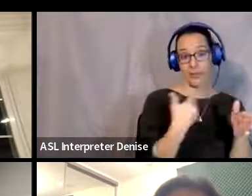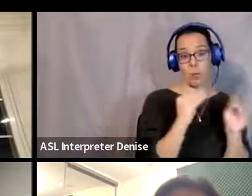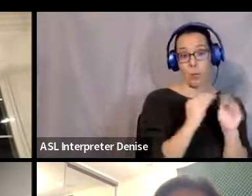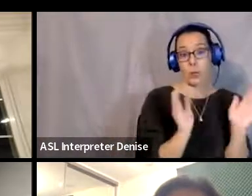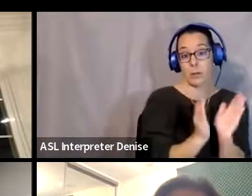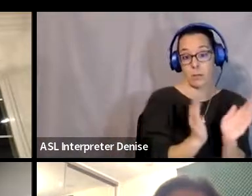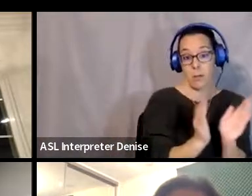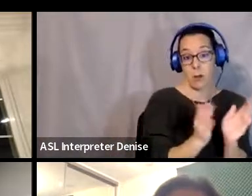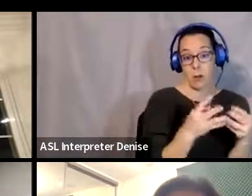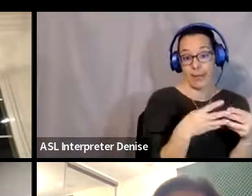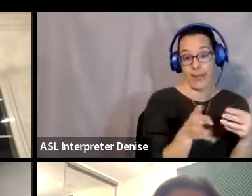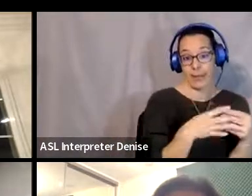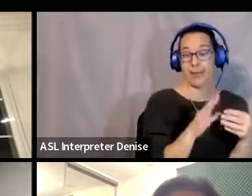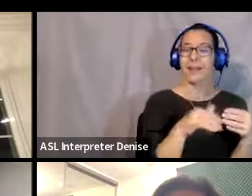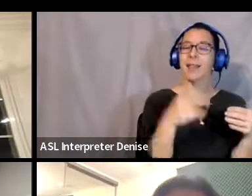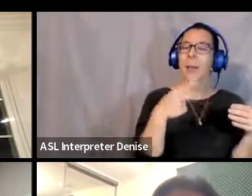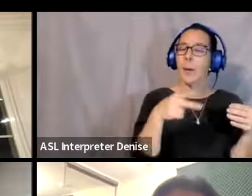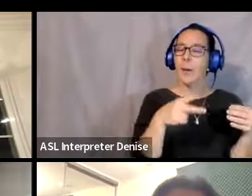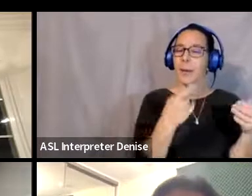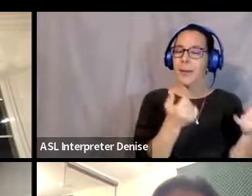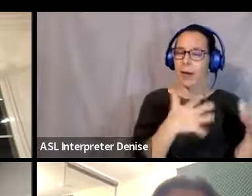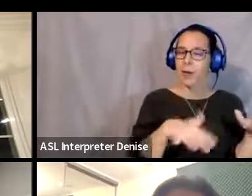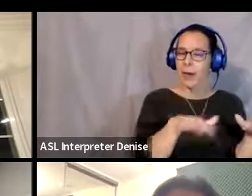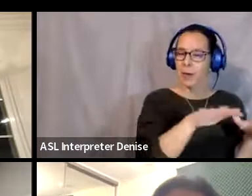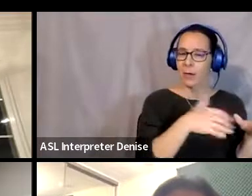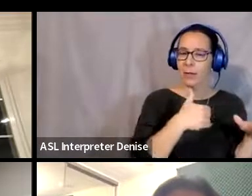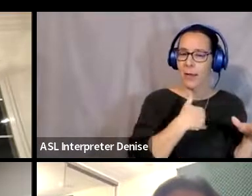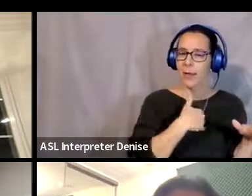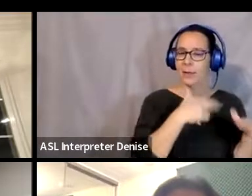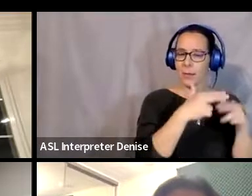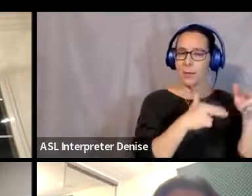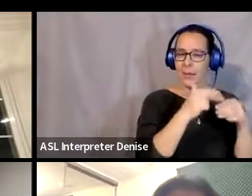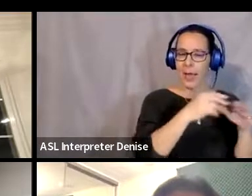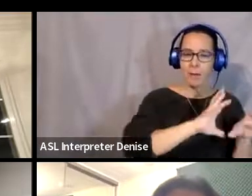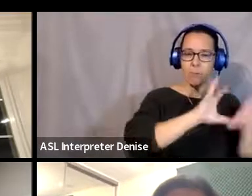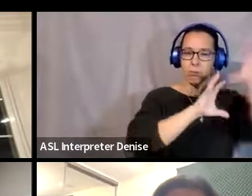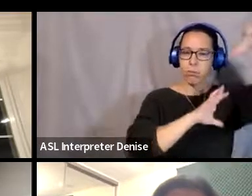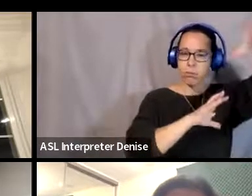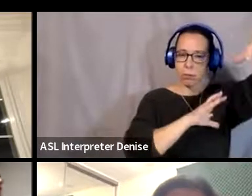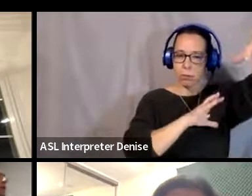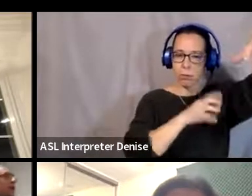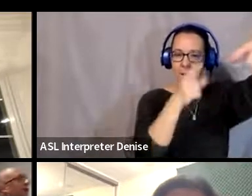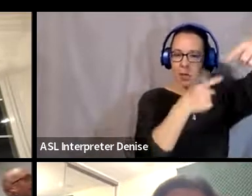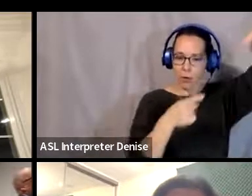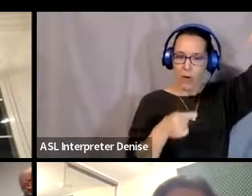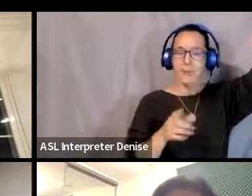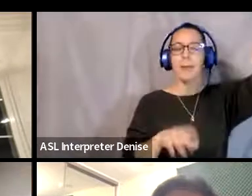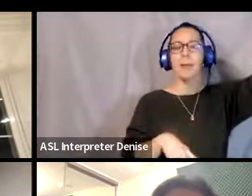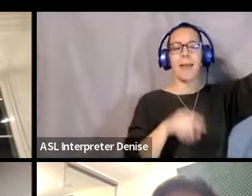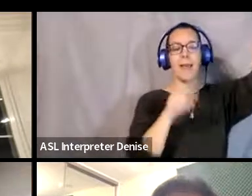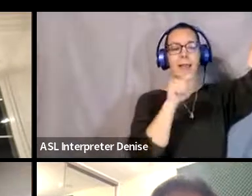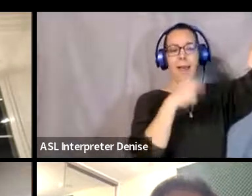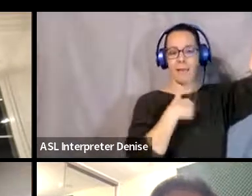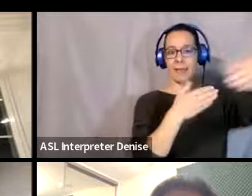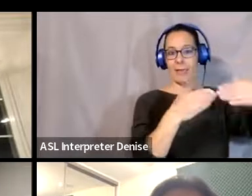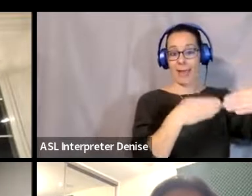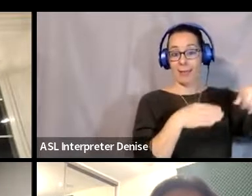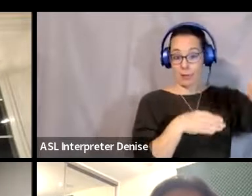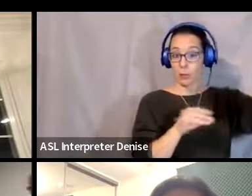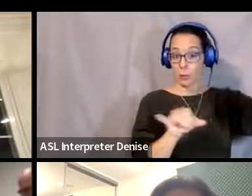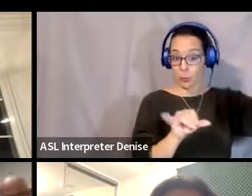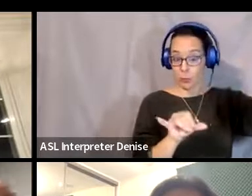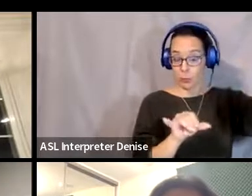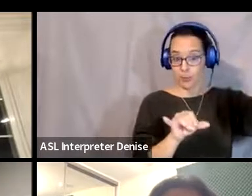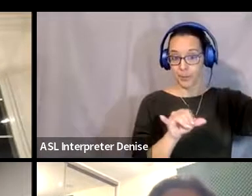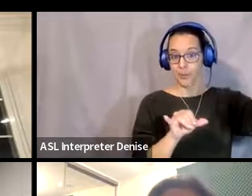which is the purple playground, we call it, where it has the play structure kind of directly across from Benny's. There is a gate there as well. And so